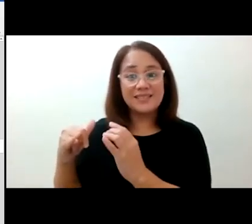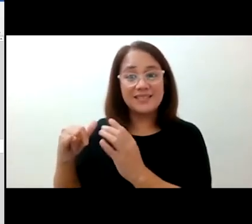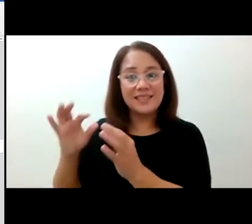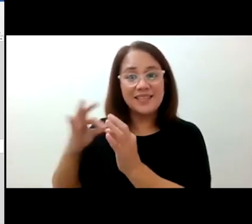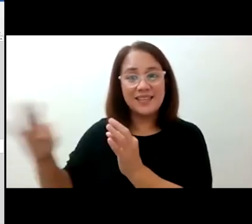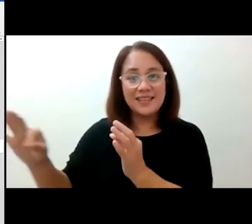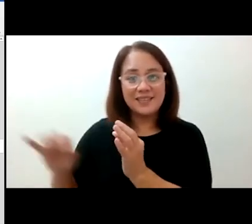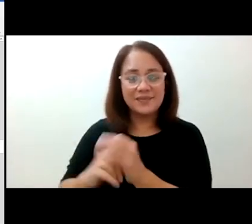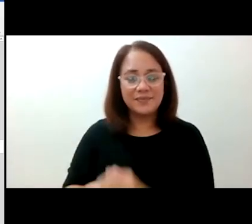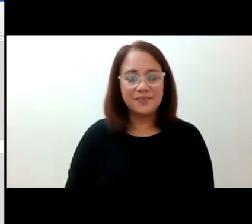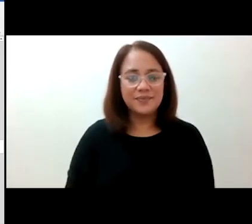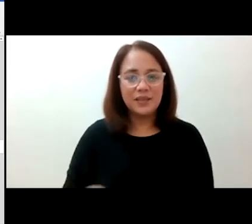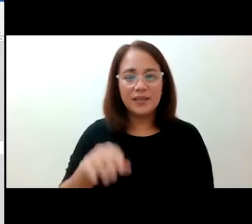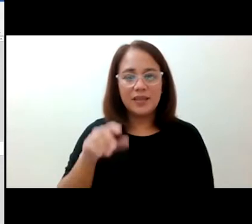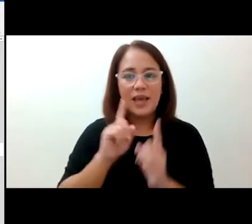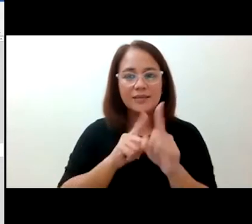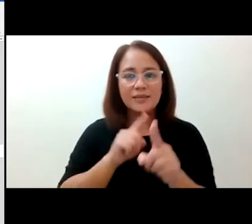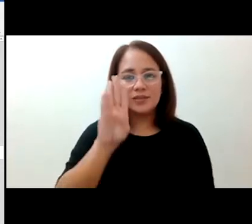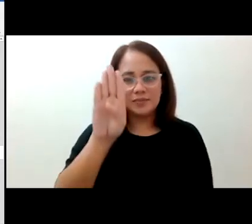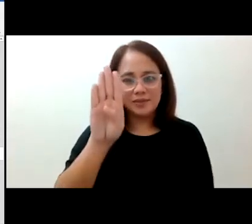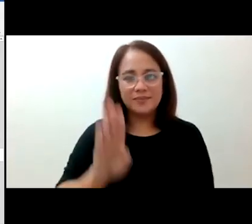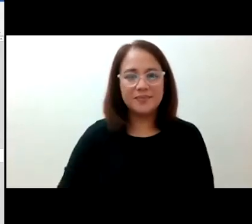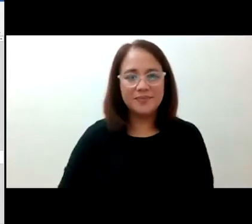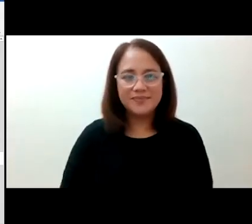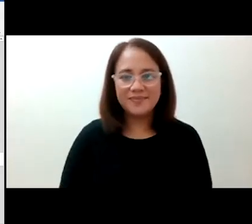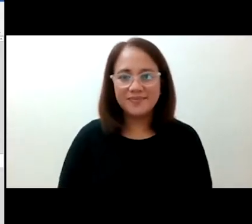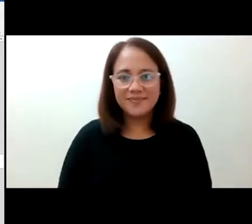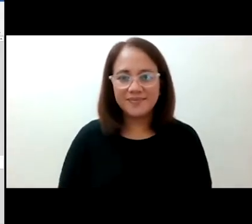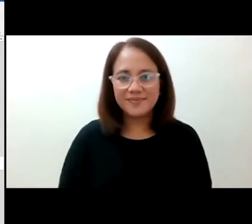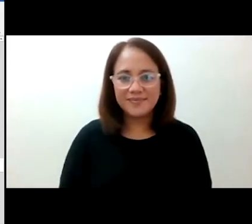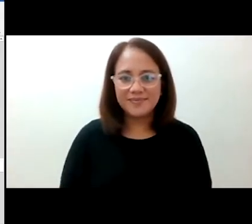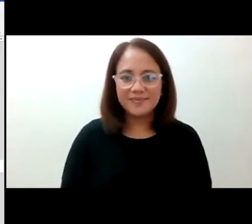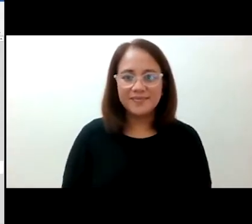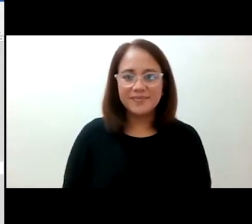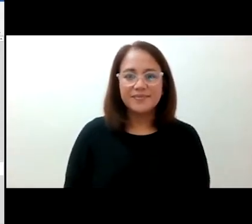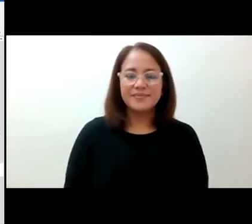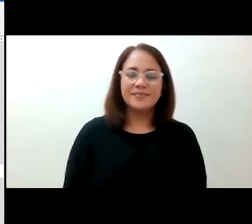B, B. okay.